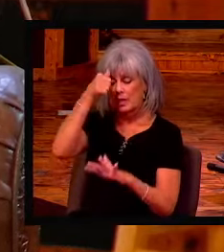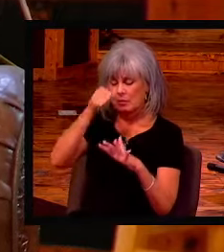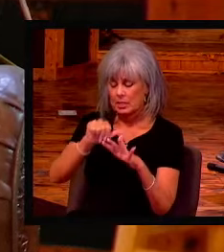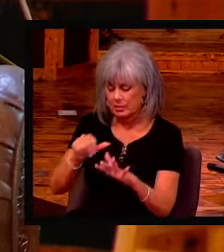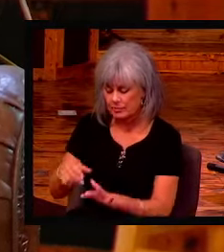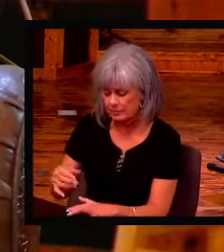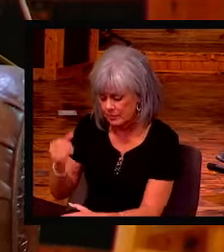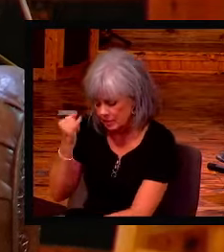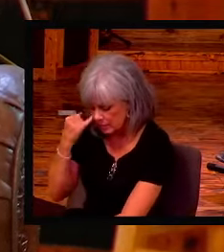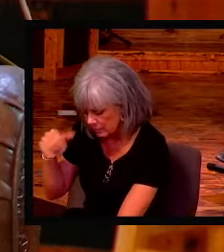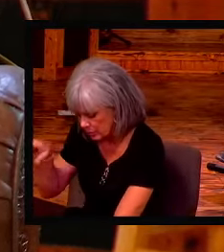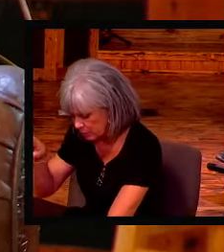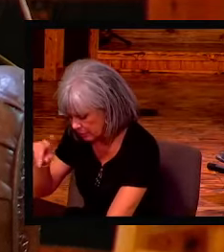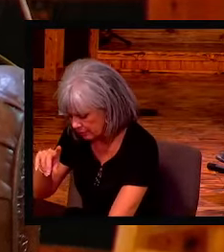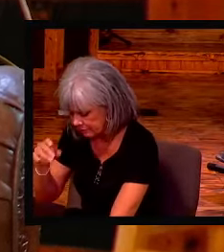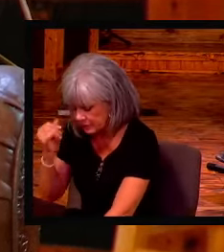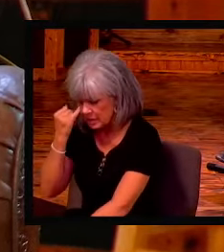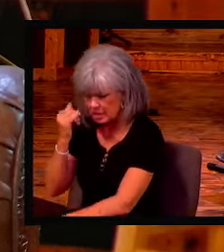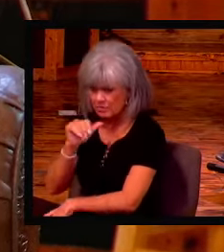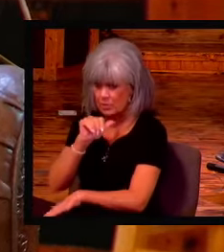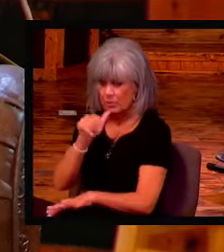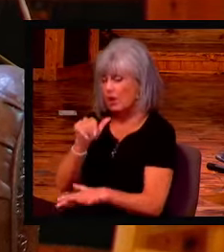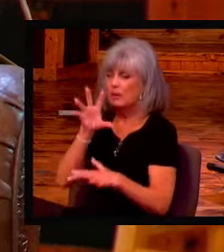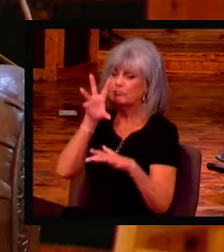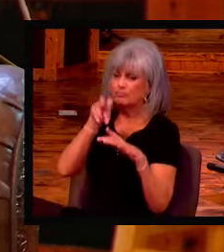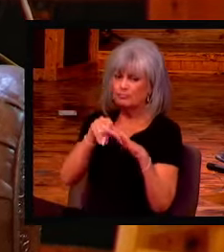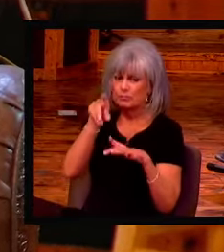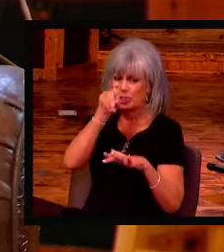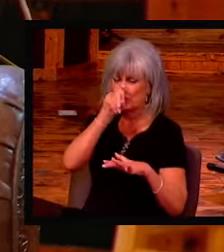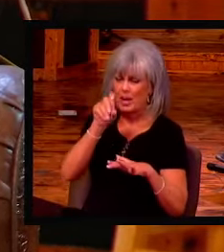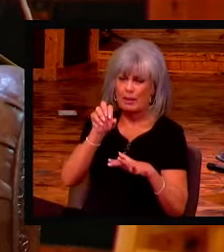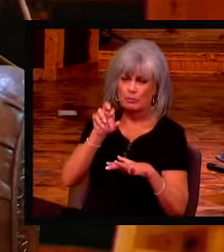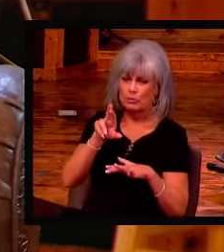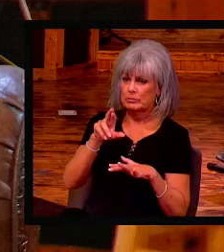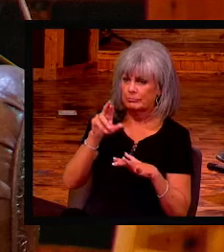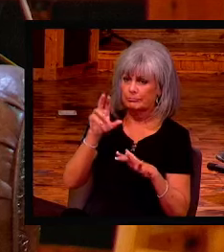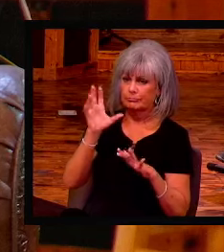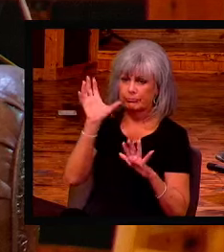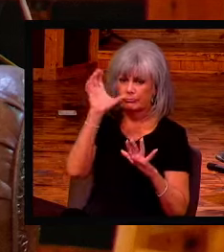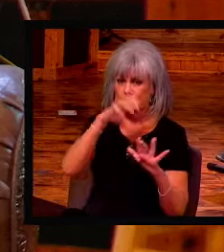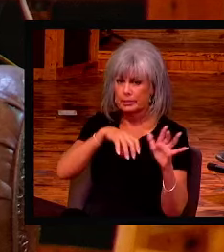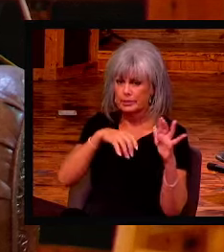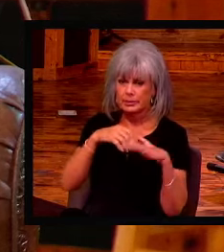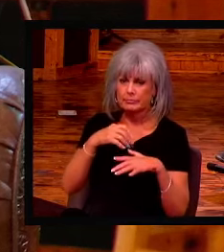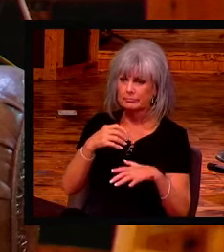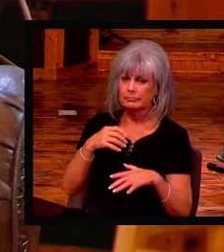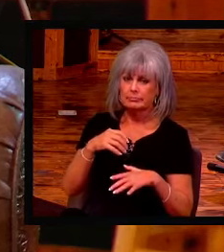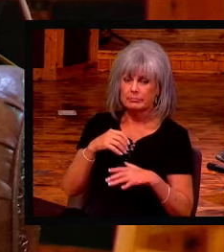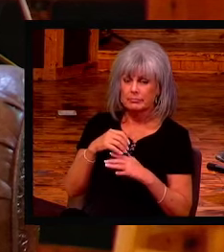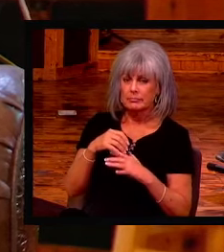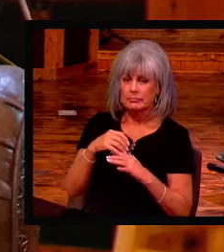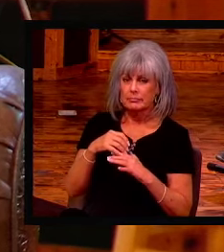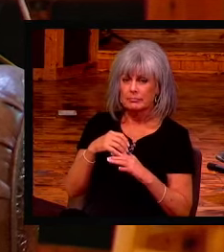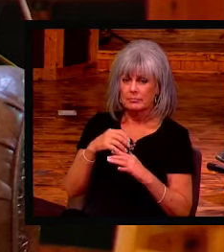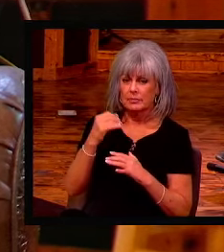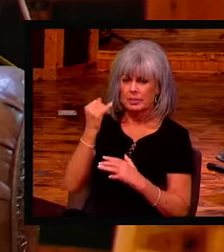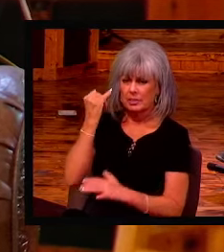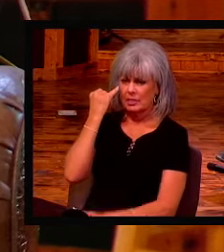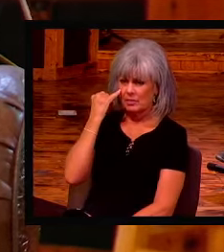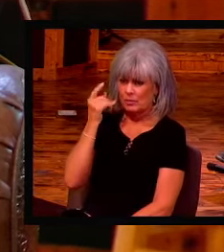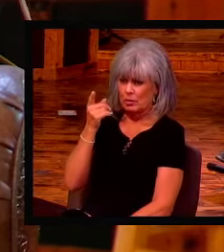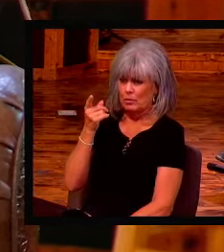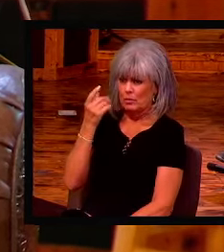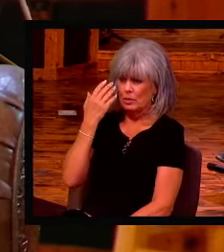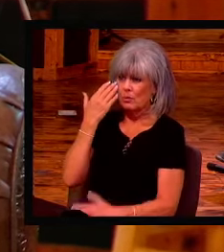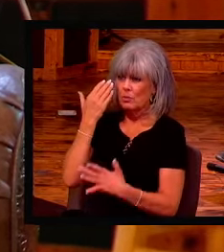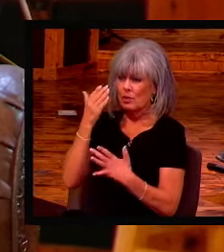Even if you're not in witchcraft or something crazy that we've been talking about today, if you don't know Christ,